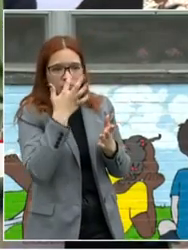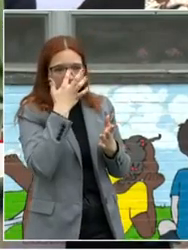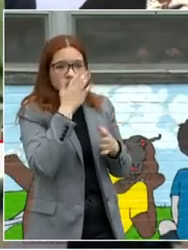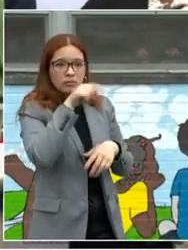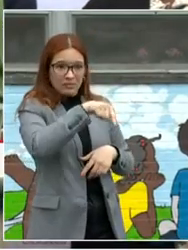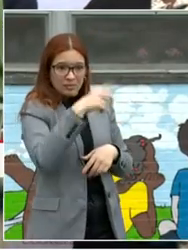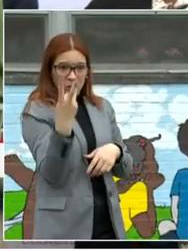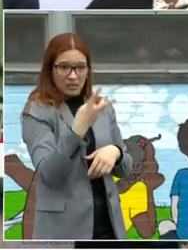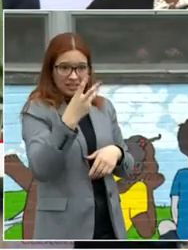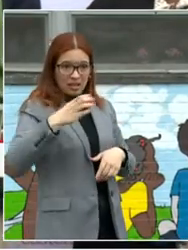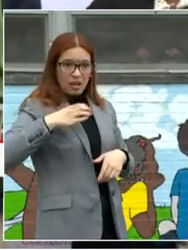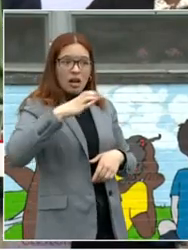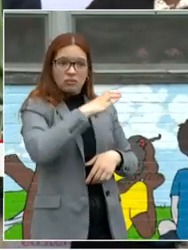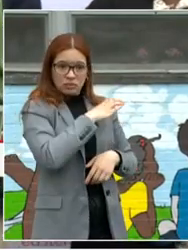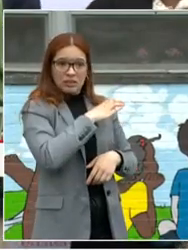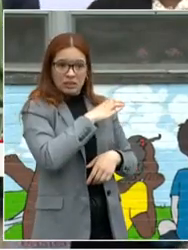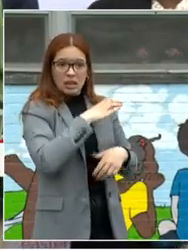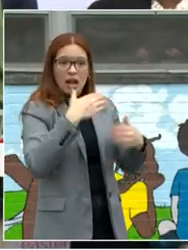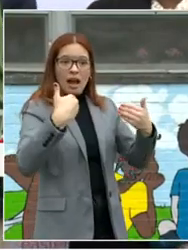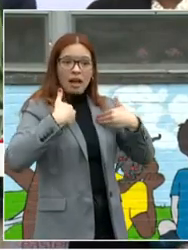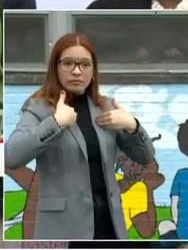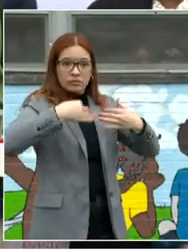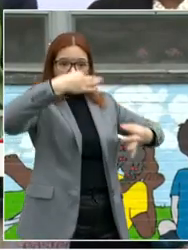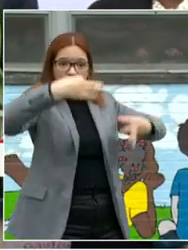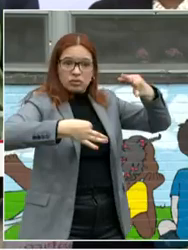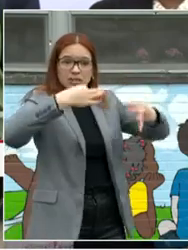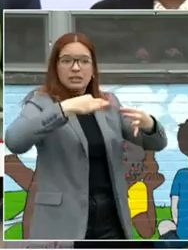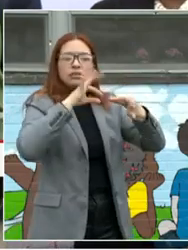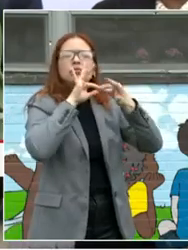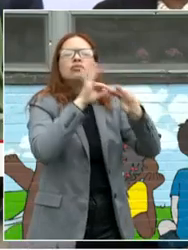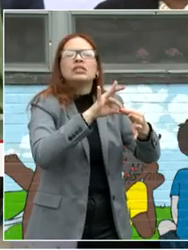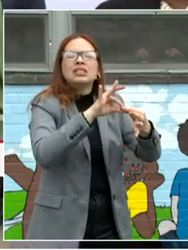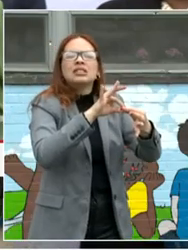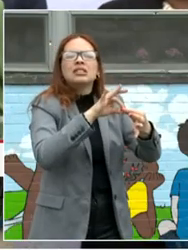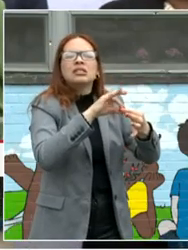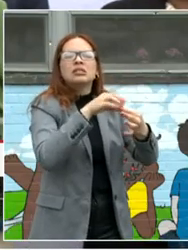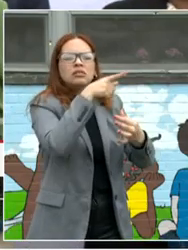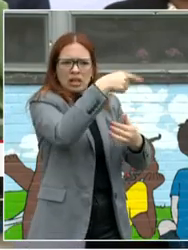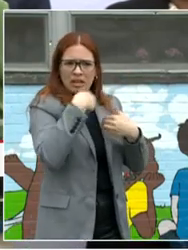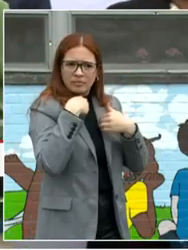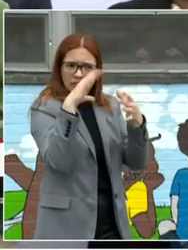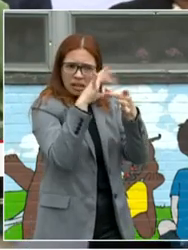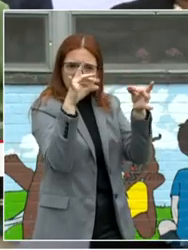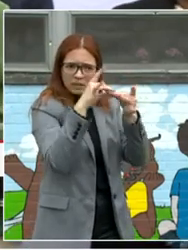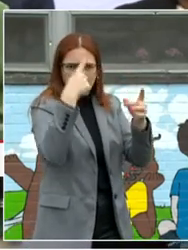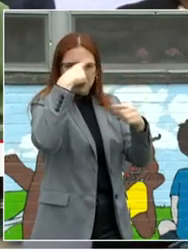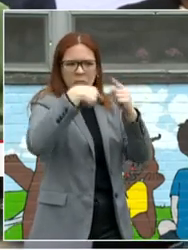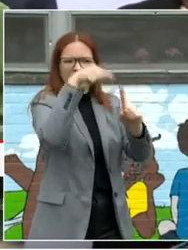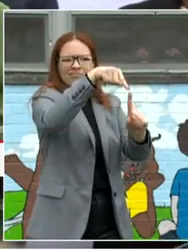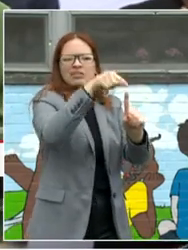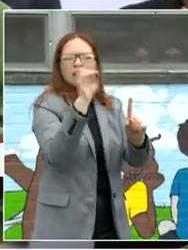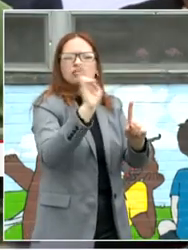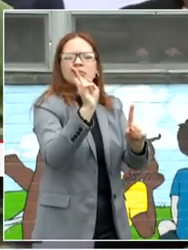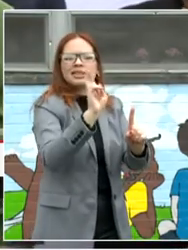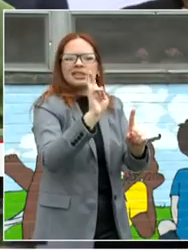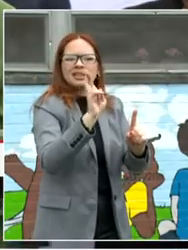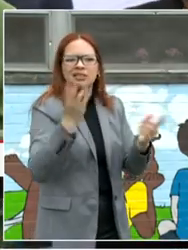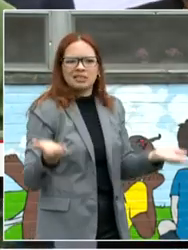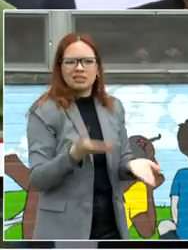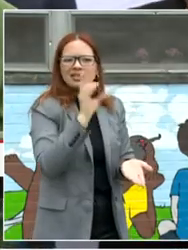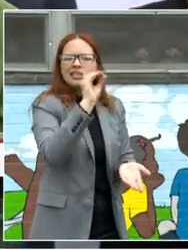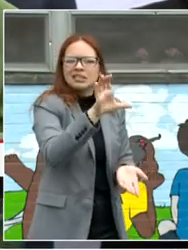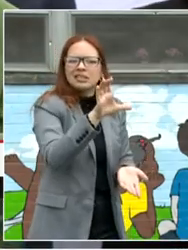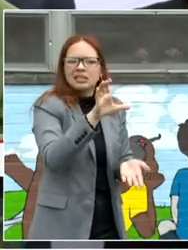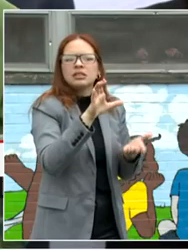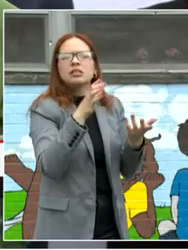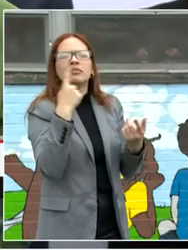hearing about the district. Number one, what's your message to Congress, to Republicans, about the state of the district and also about this police reform bill that is